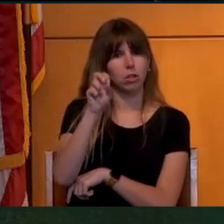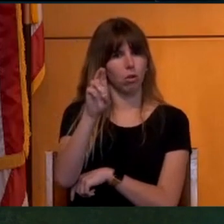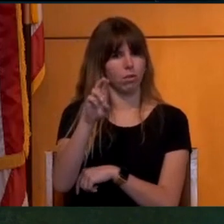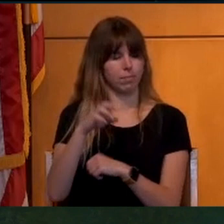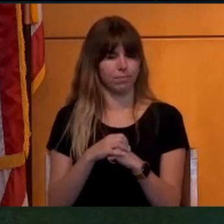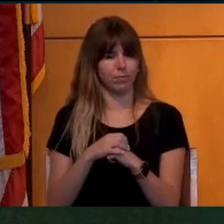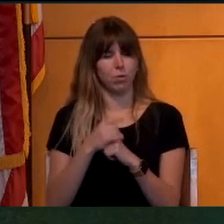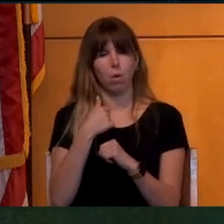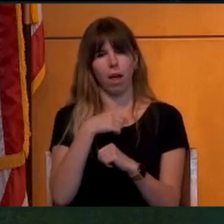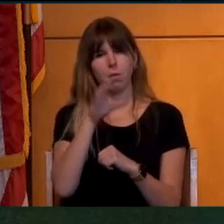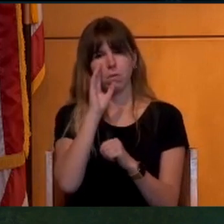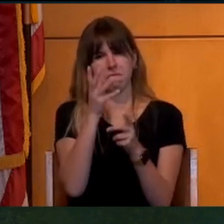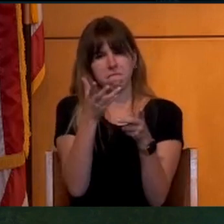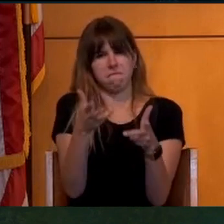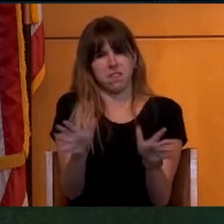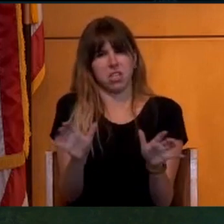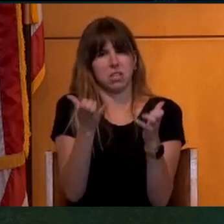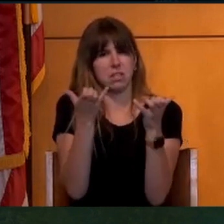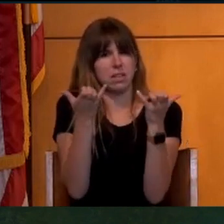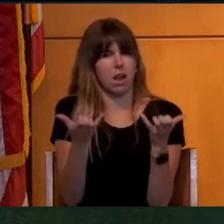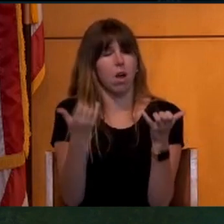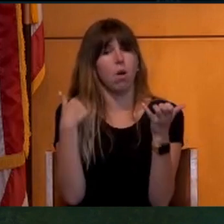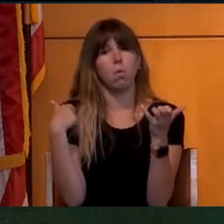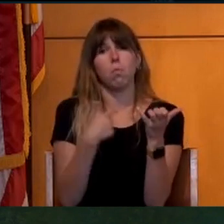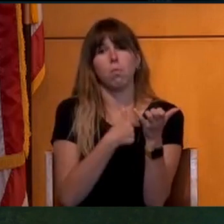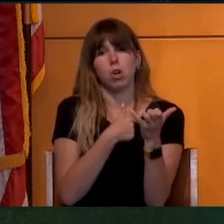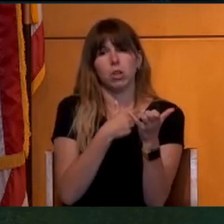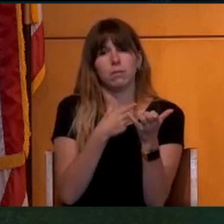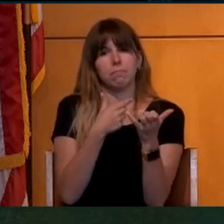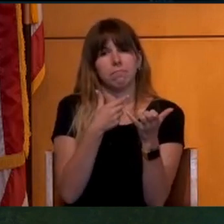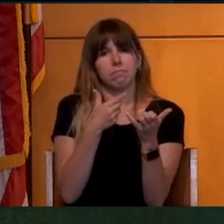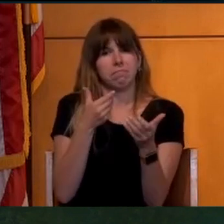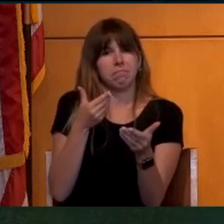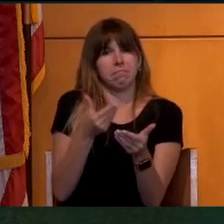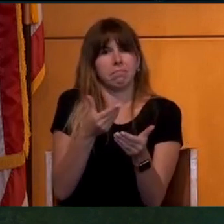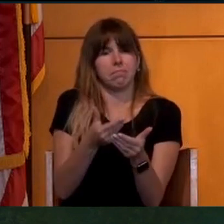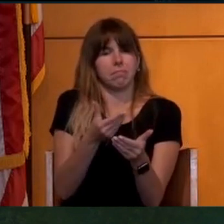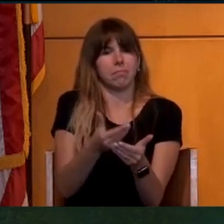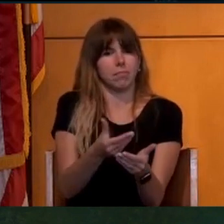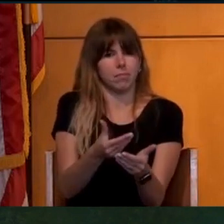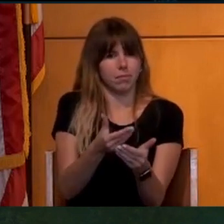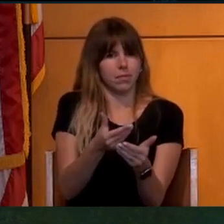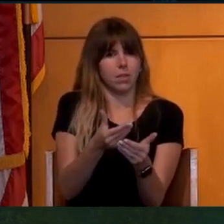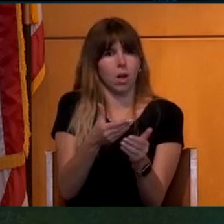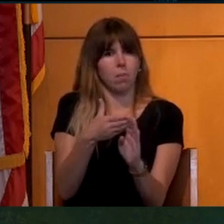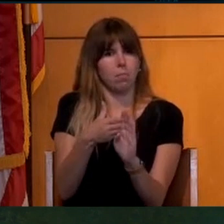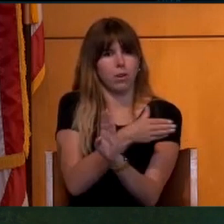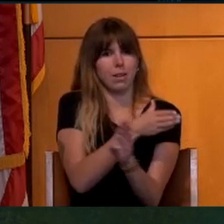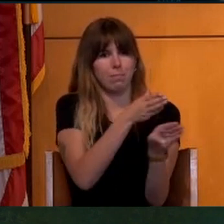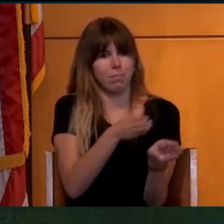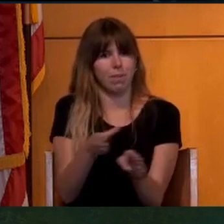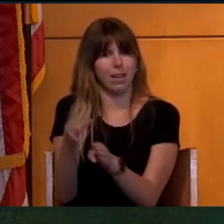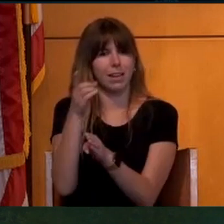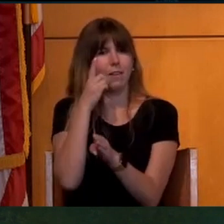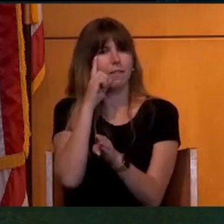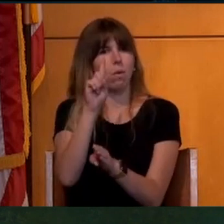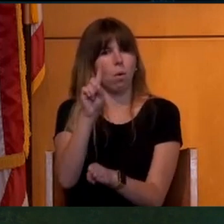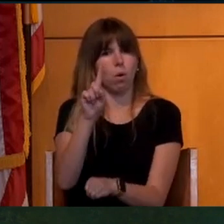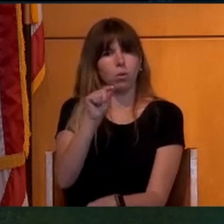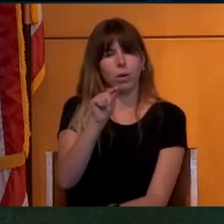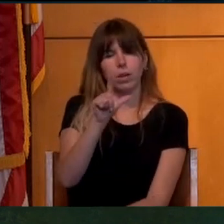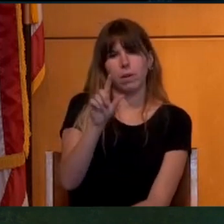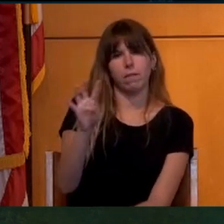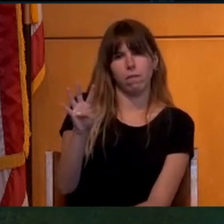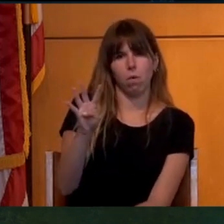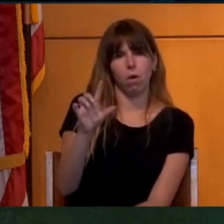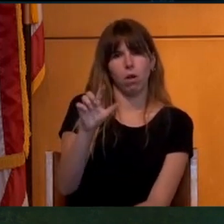there. We're about midway through our replan, given the movement of the launch to 2024. The instruments, though, are full